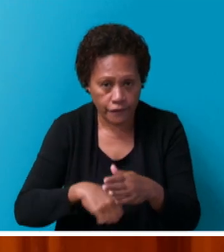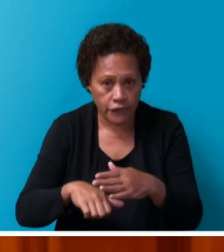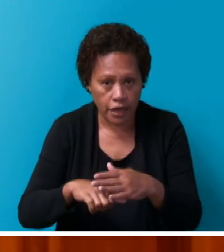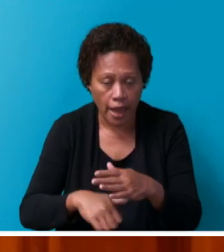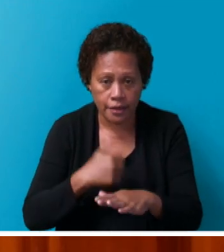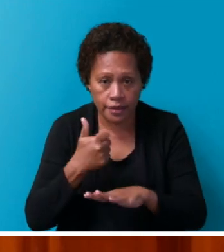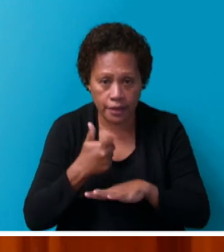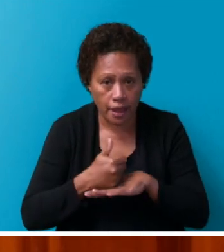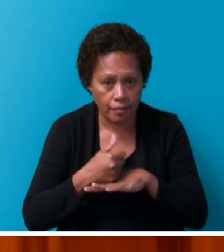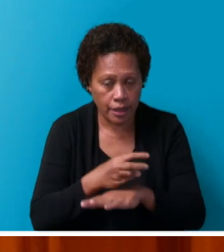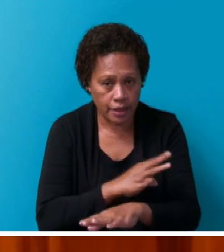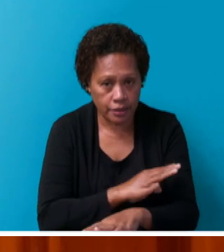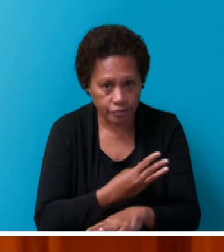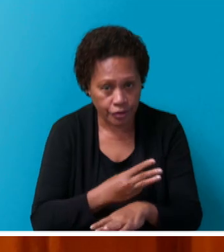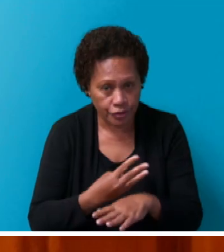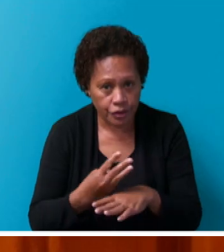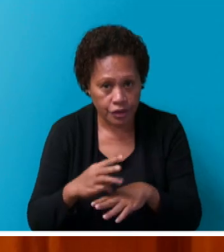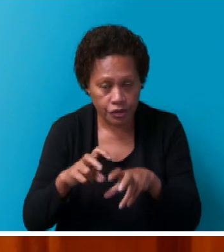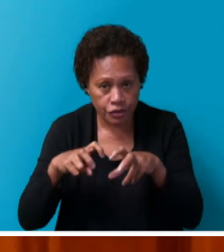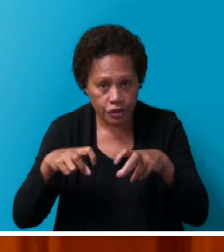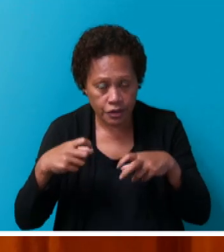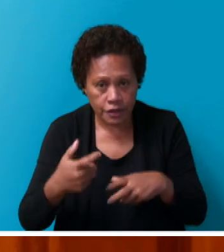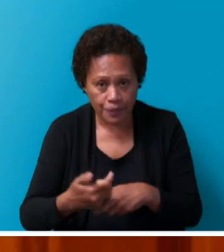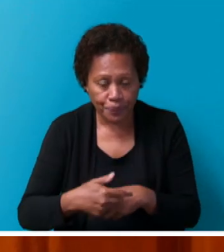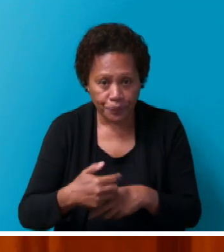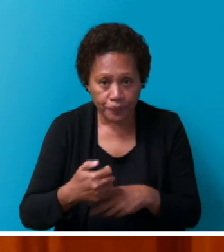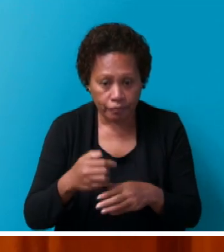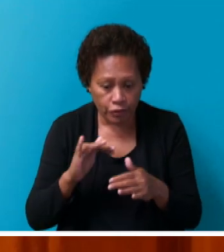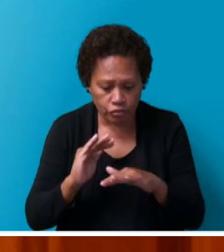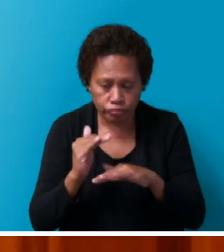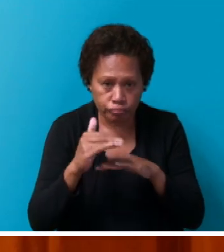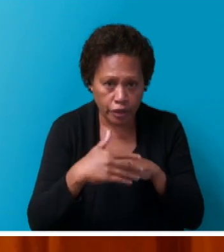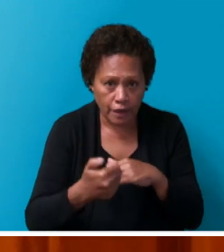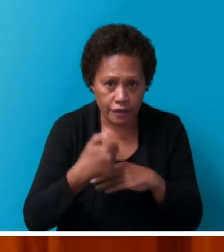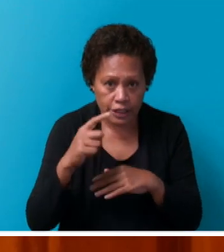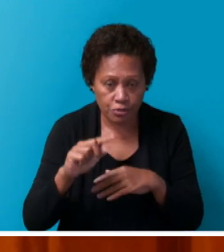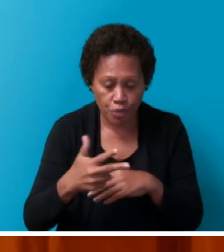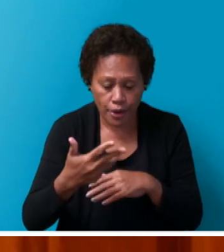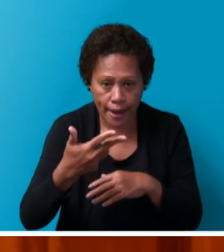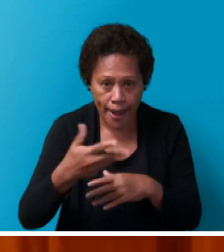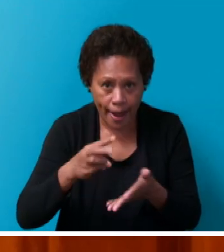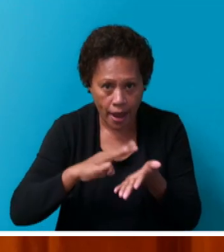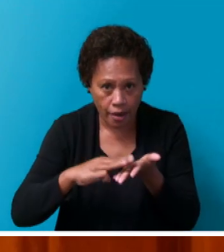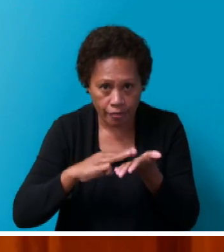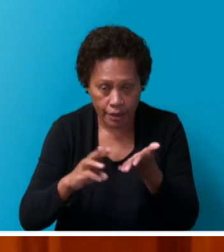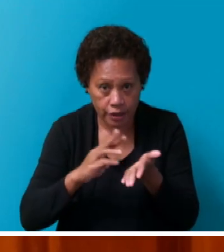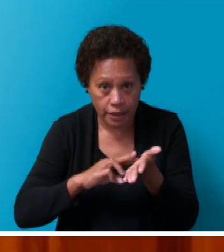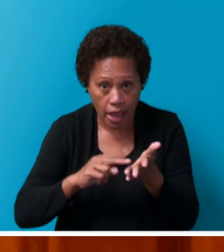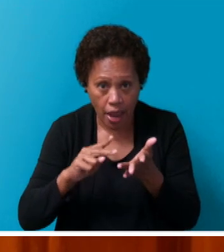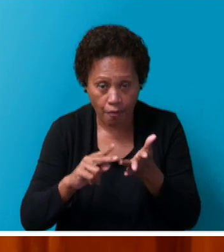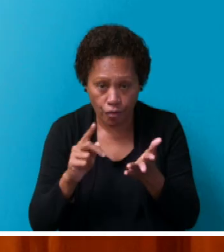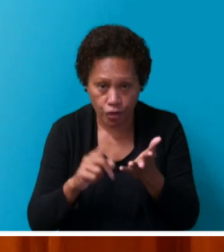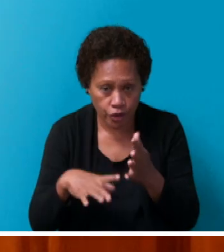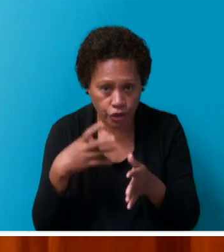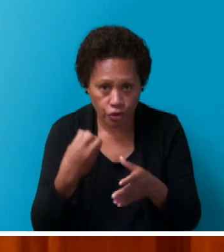marine reserves covering nearly 6.9 million square kilometers. The MOU sets the foundation for a long-term